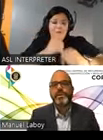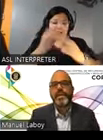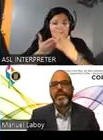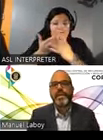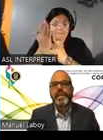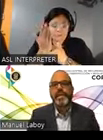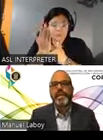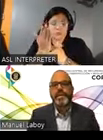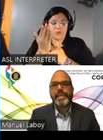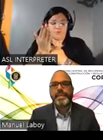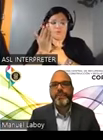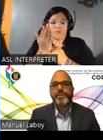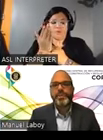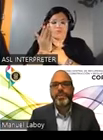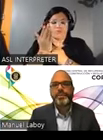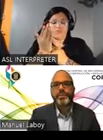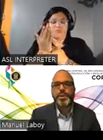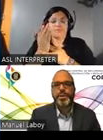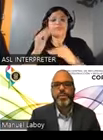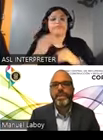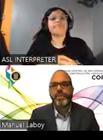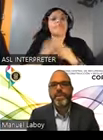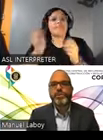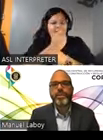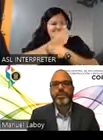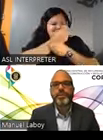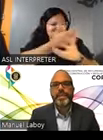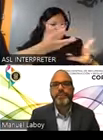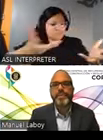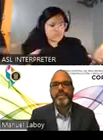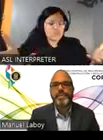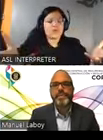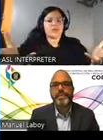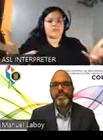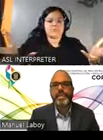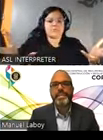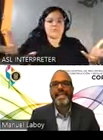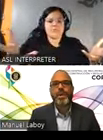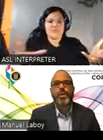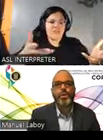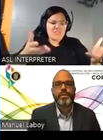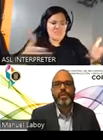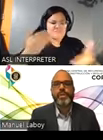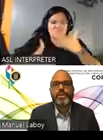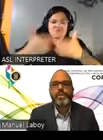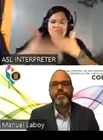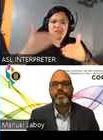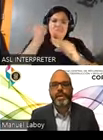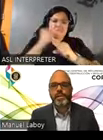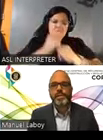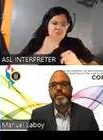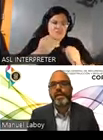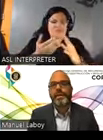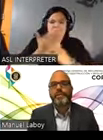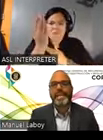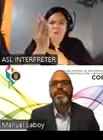because the transmission and distribution reconstruction and resiliency is at the core of